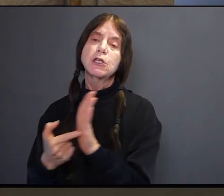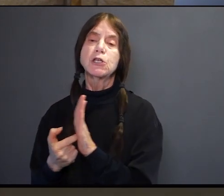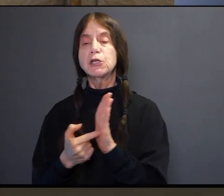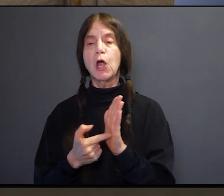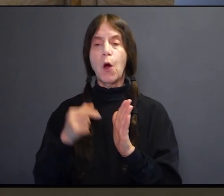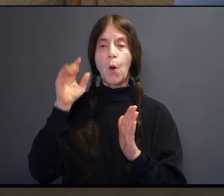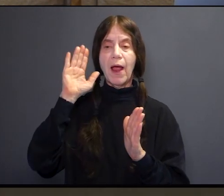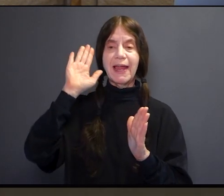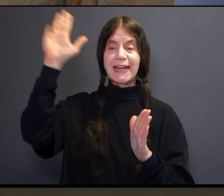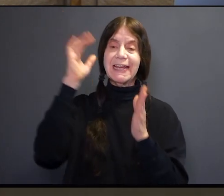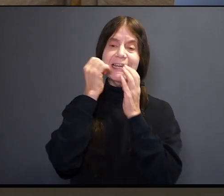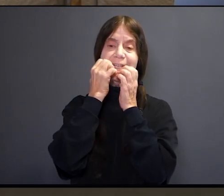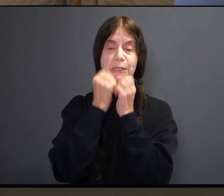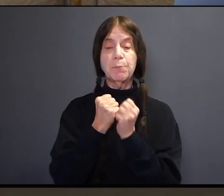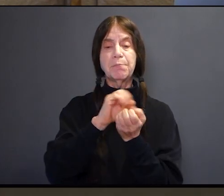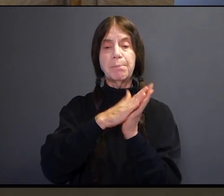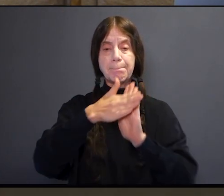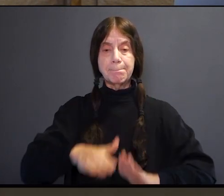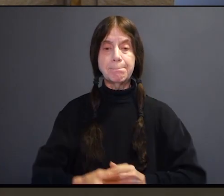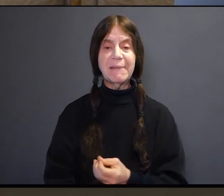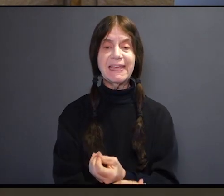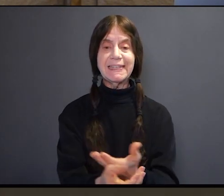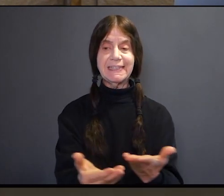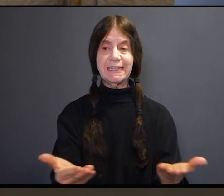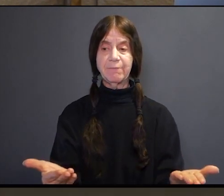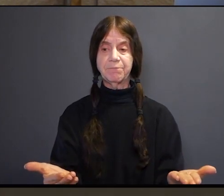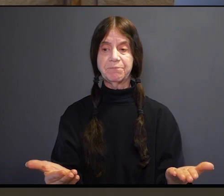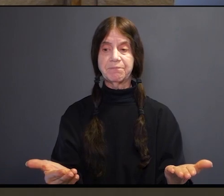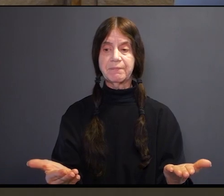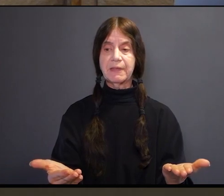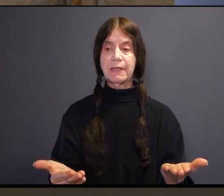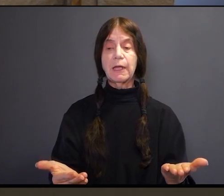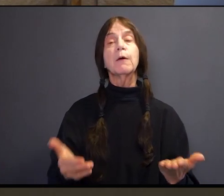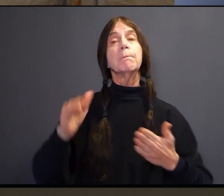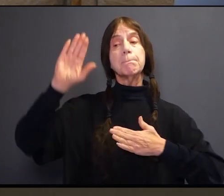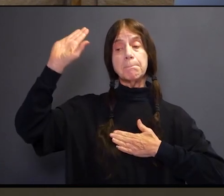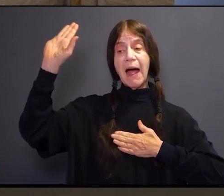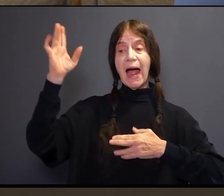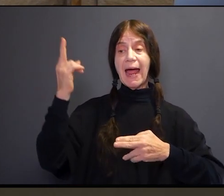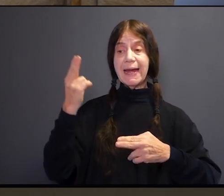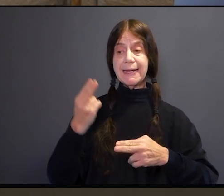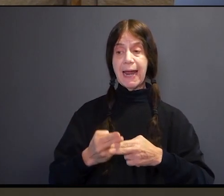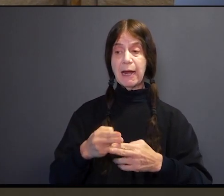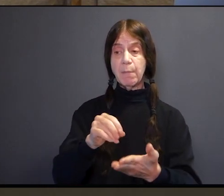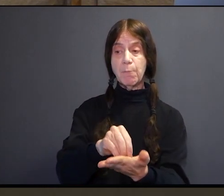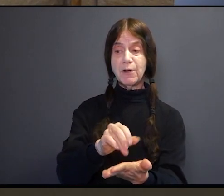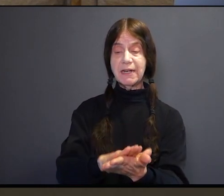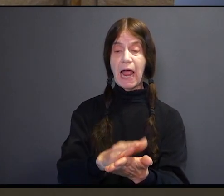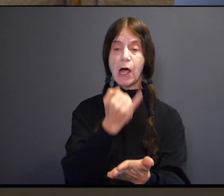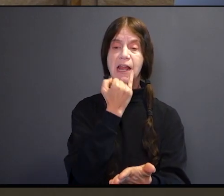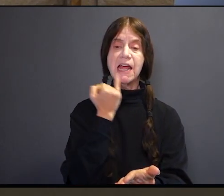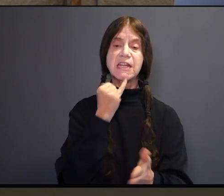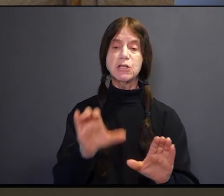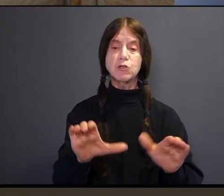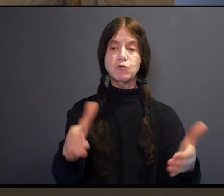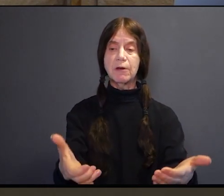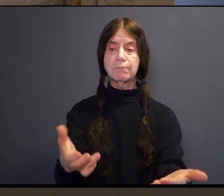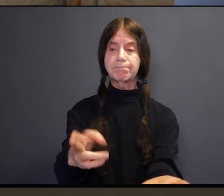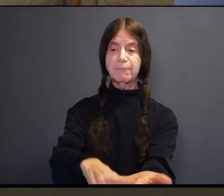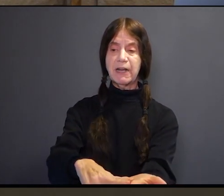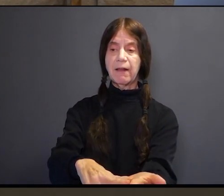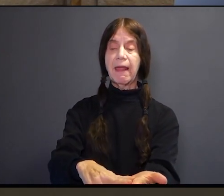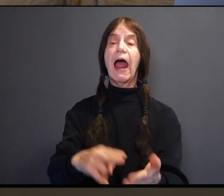his countenance upon you and give you peace. So shall they put my name upon the people of